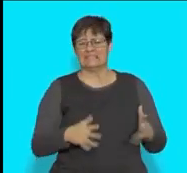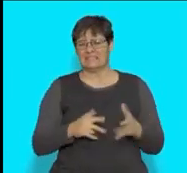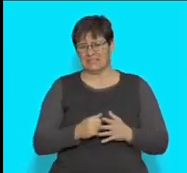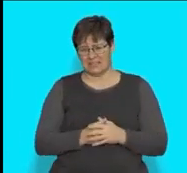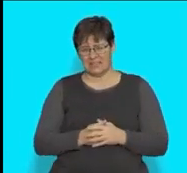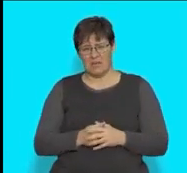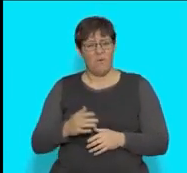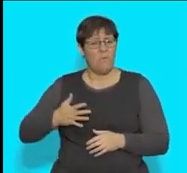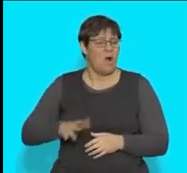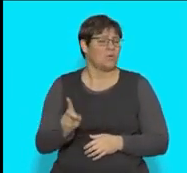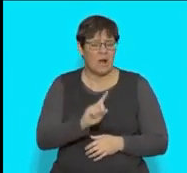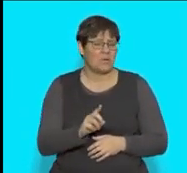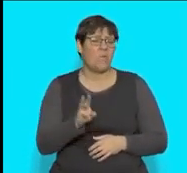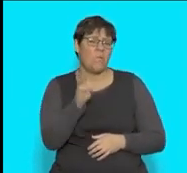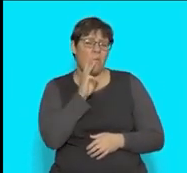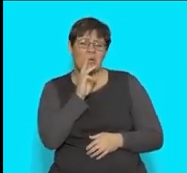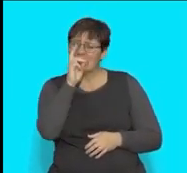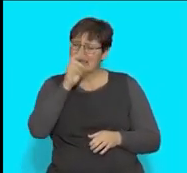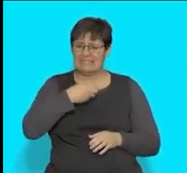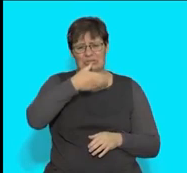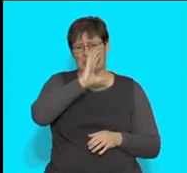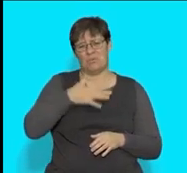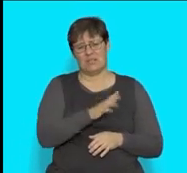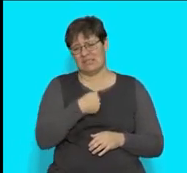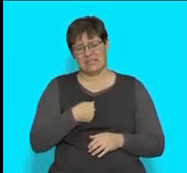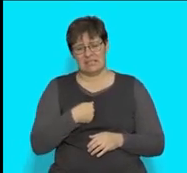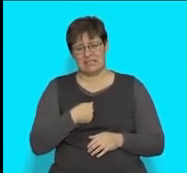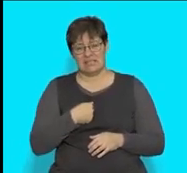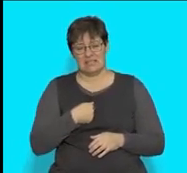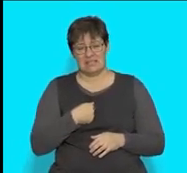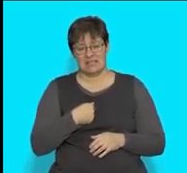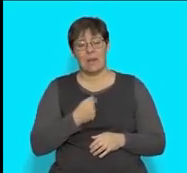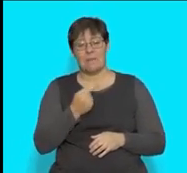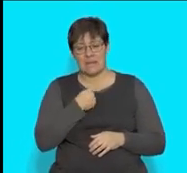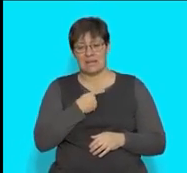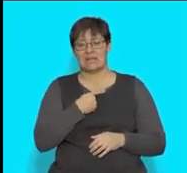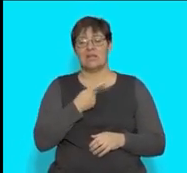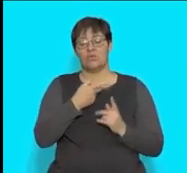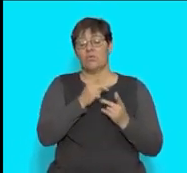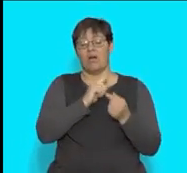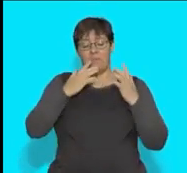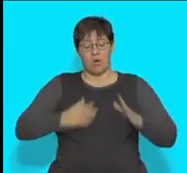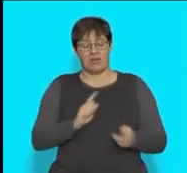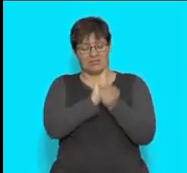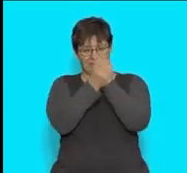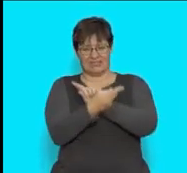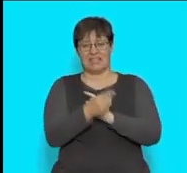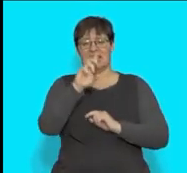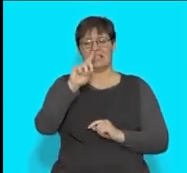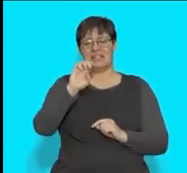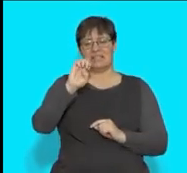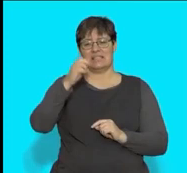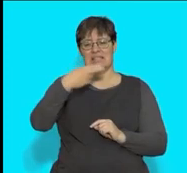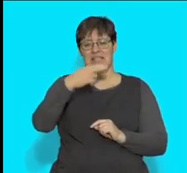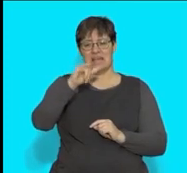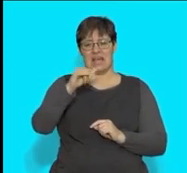all you want to do is have something to drink. And what happens is you become dehydrated. And some of you might have a